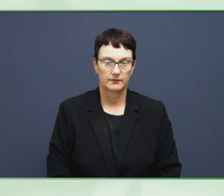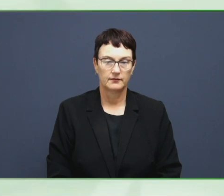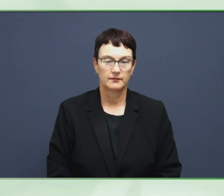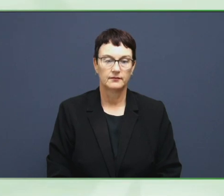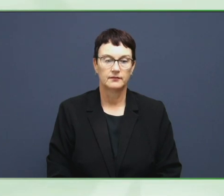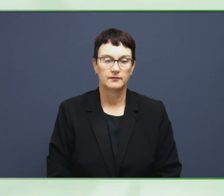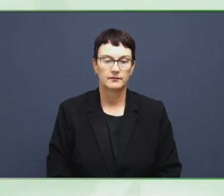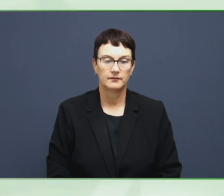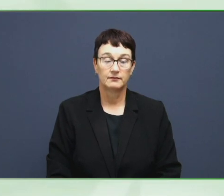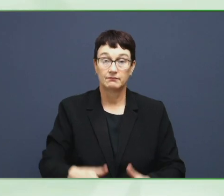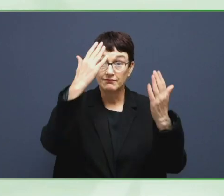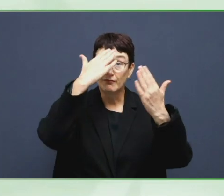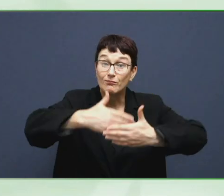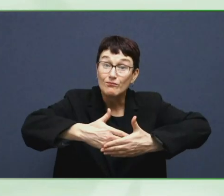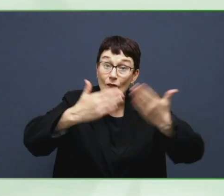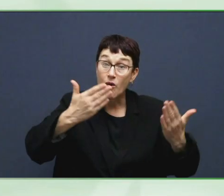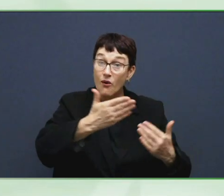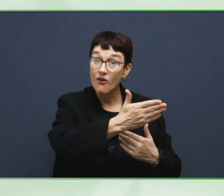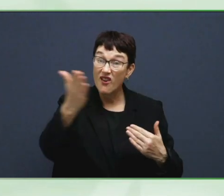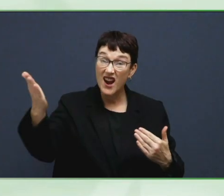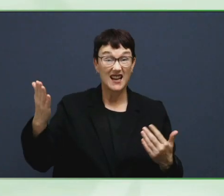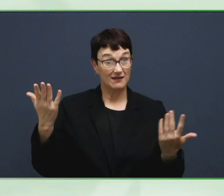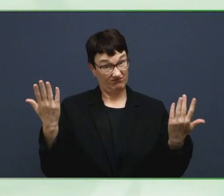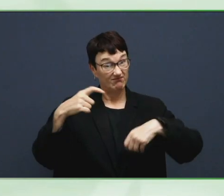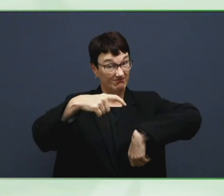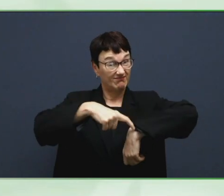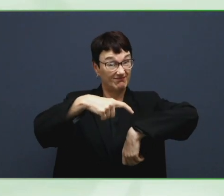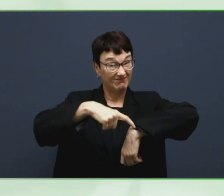Hey, good morning, everybody. I think we're going to get started.